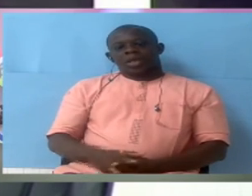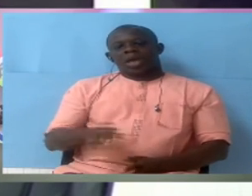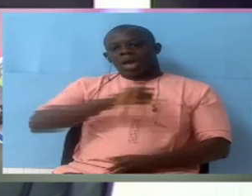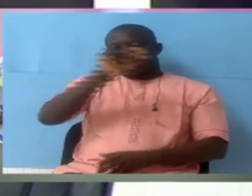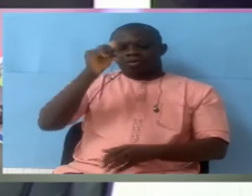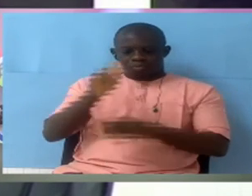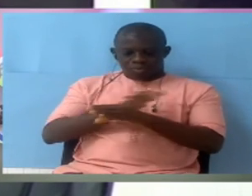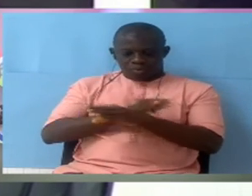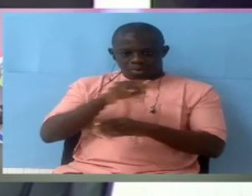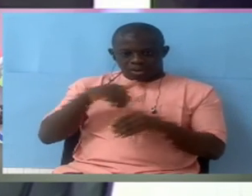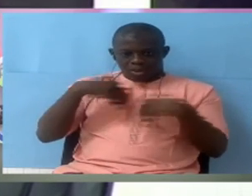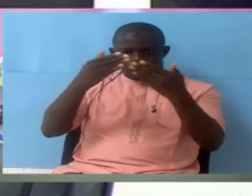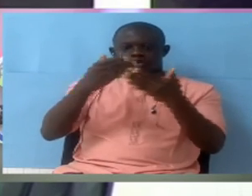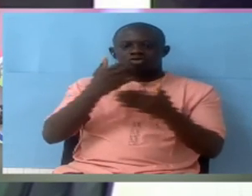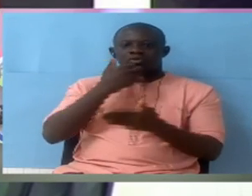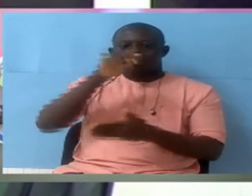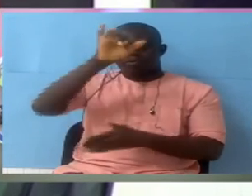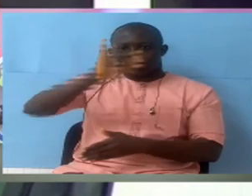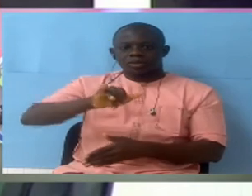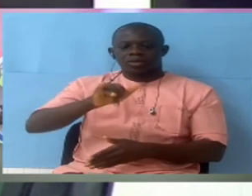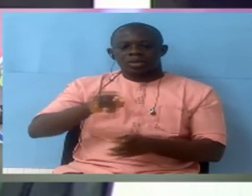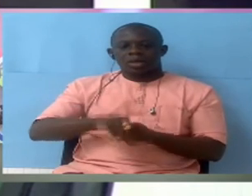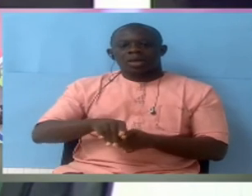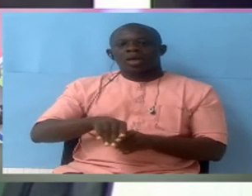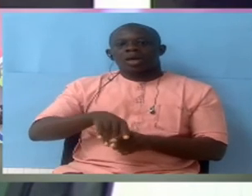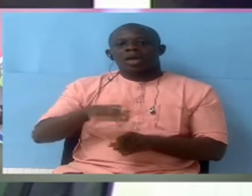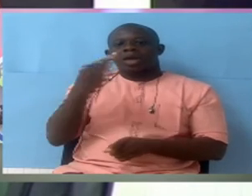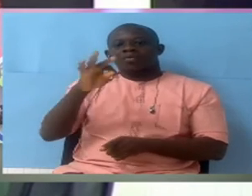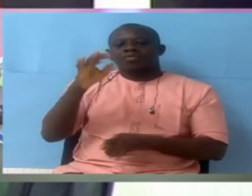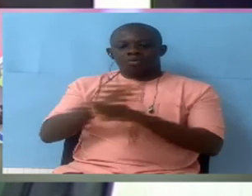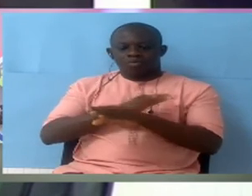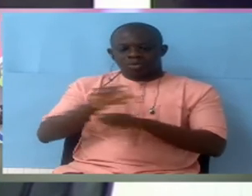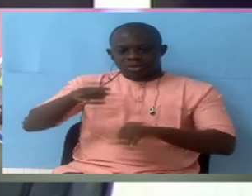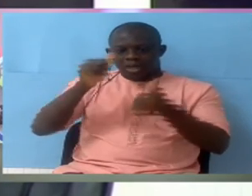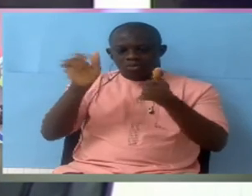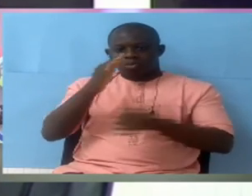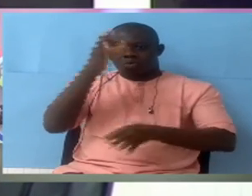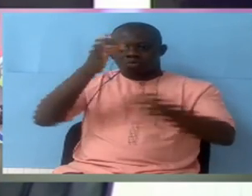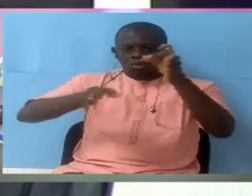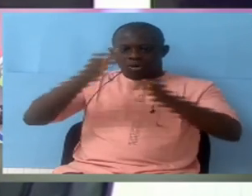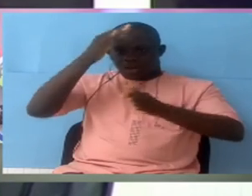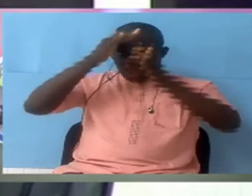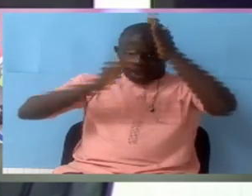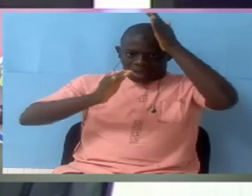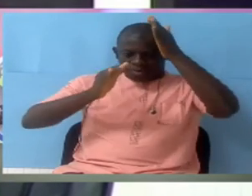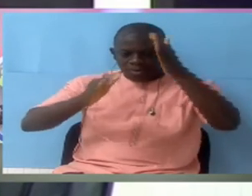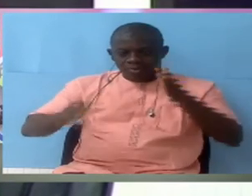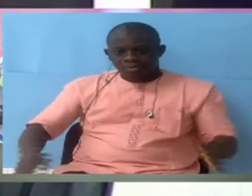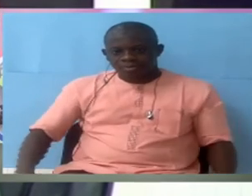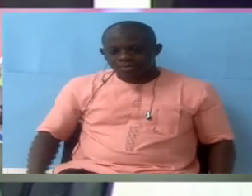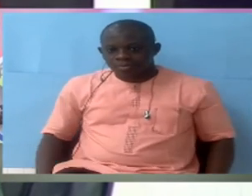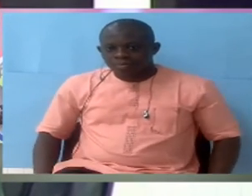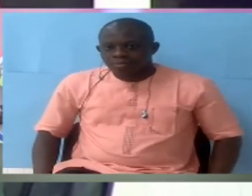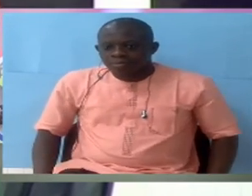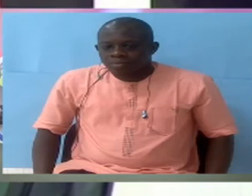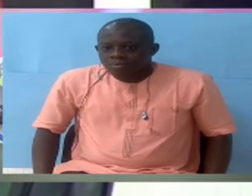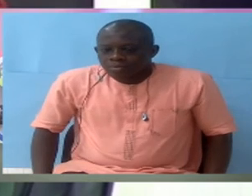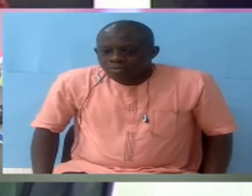sentence. Balañ ma don tej. Even before going to the court martial, bala ma don dem sax ci atté kay soldari,